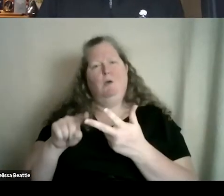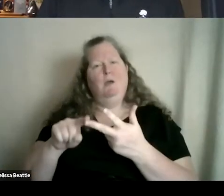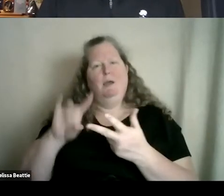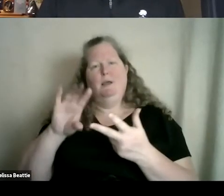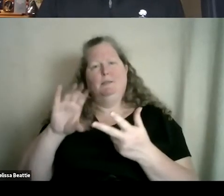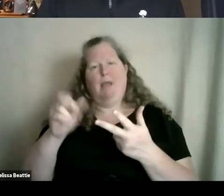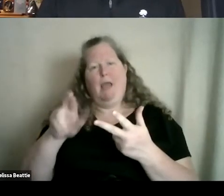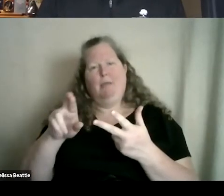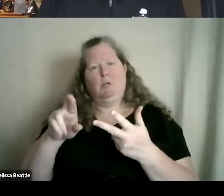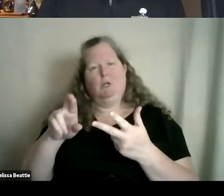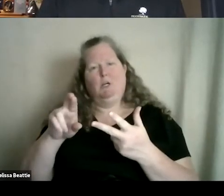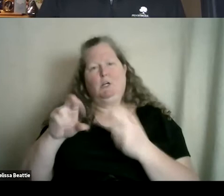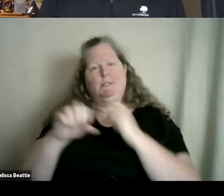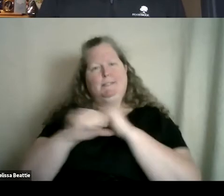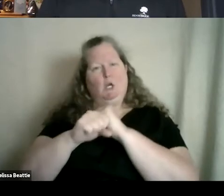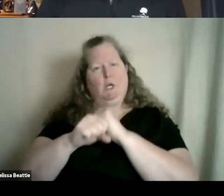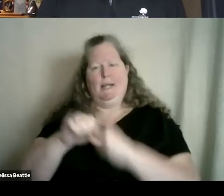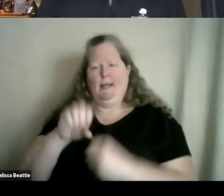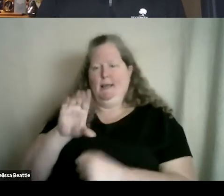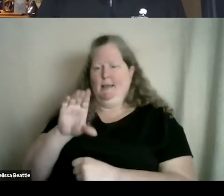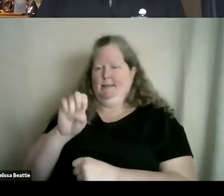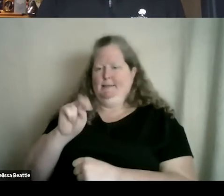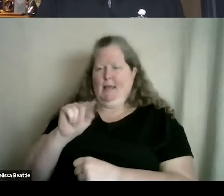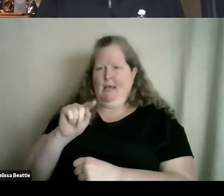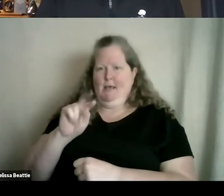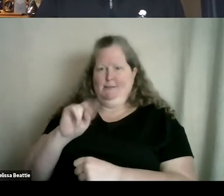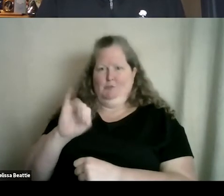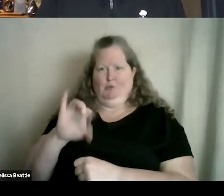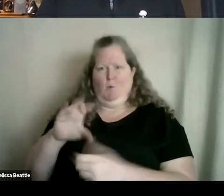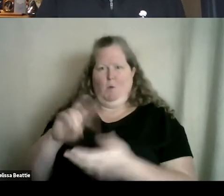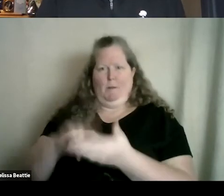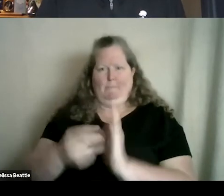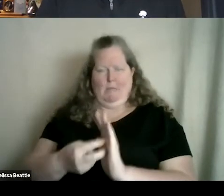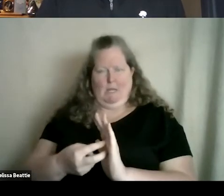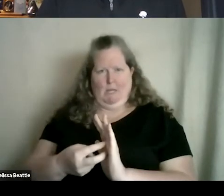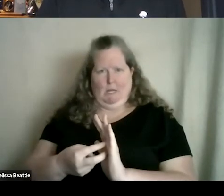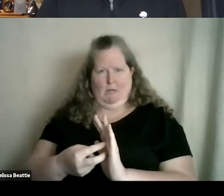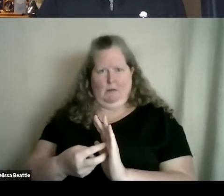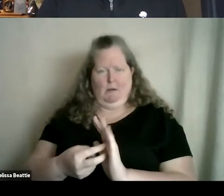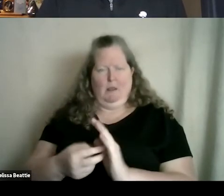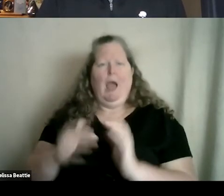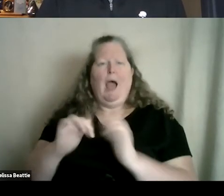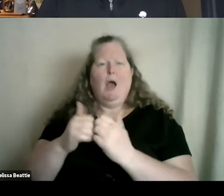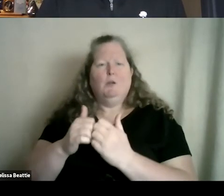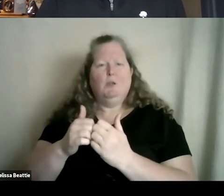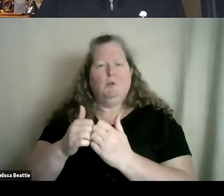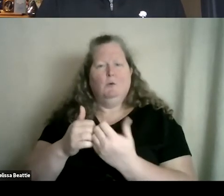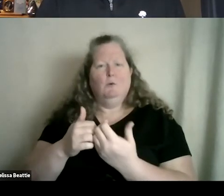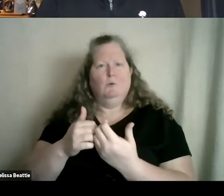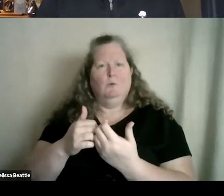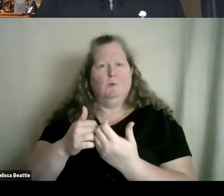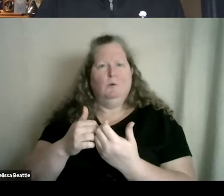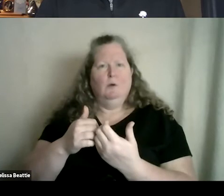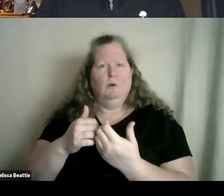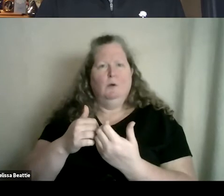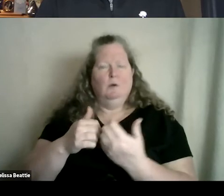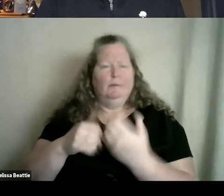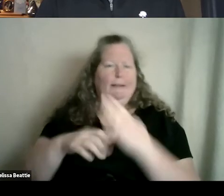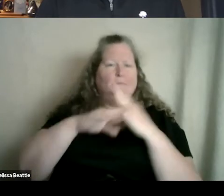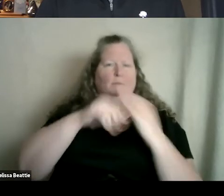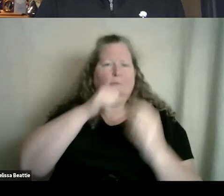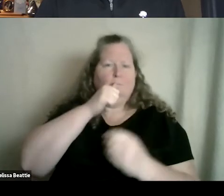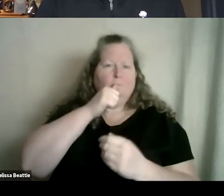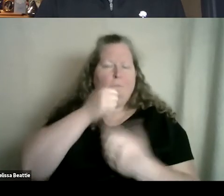mean, and where is the impact of this? How do you embed privacy into a cybersecurity program? And you have this privacy by design concepts and